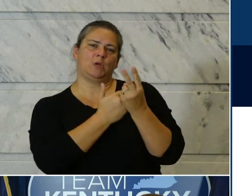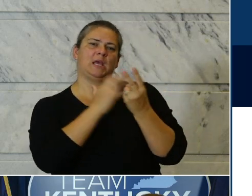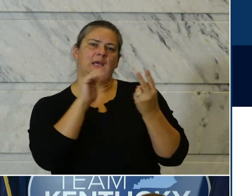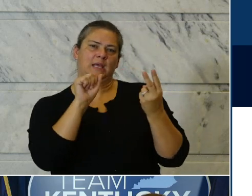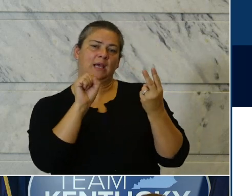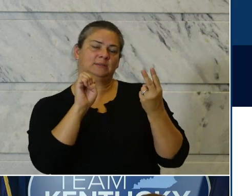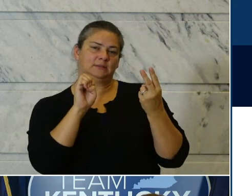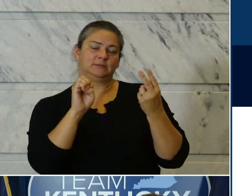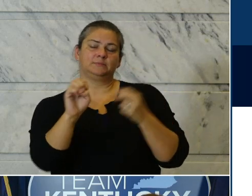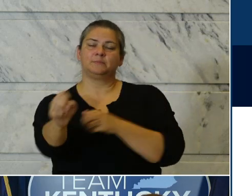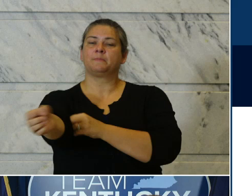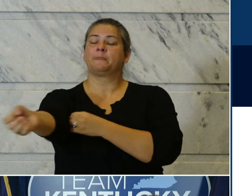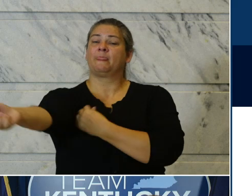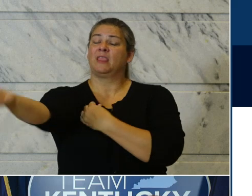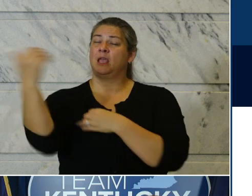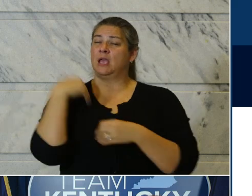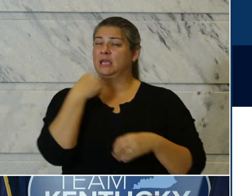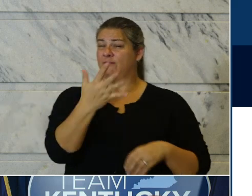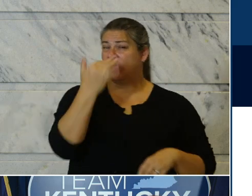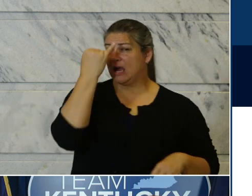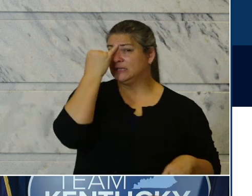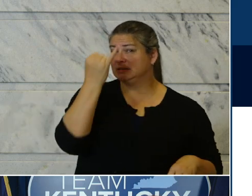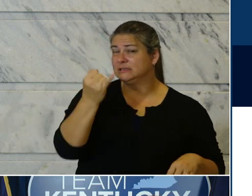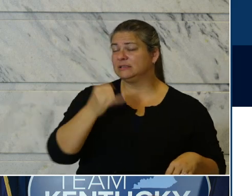give you an idea, while this is